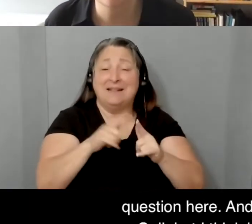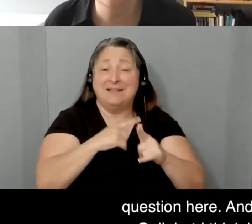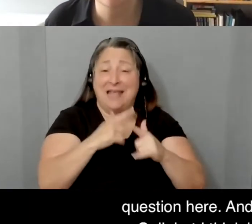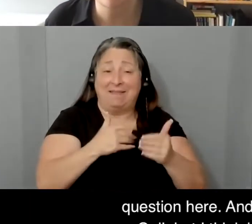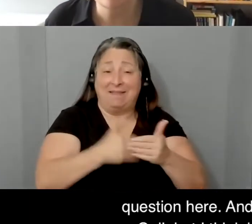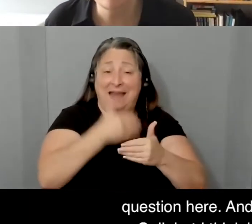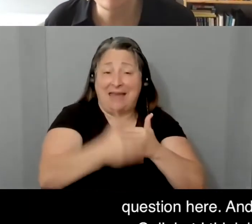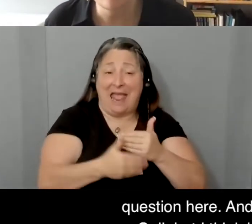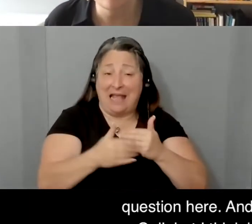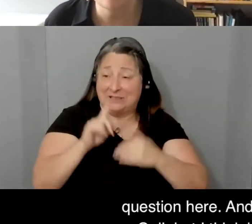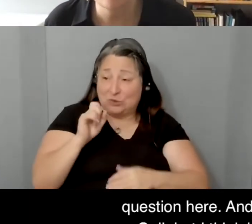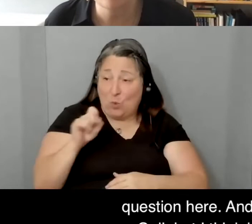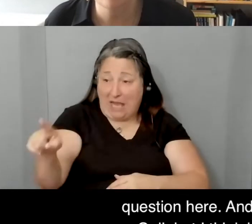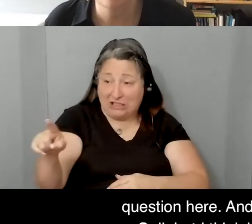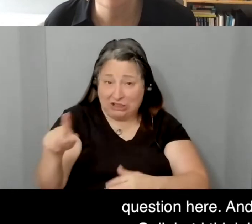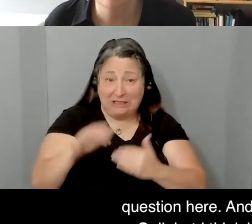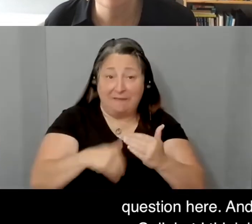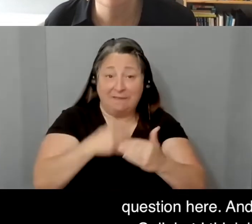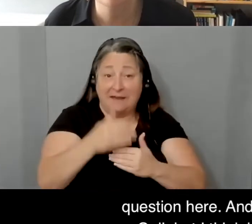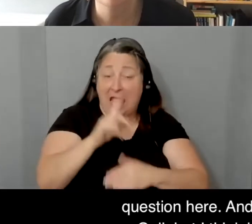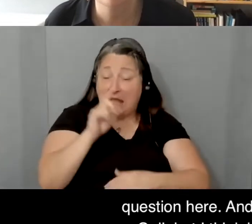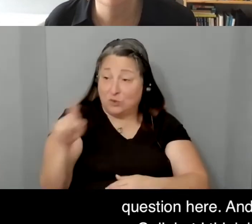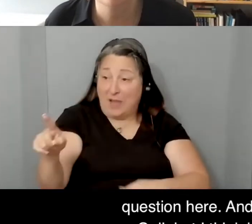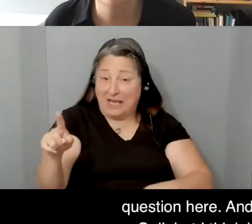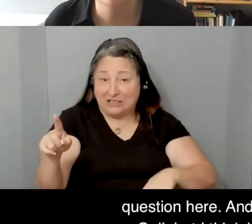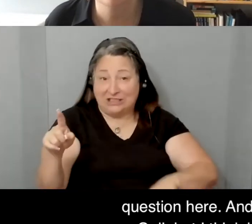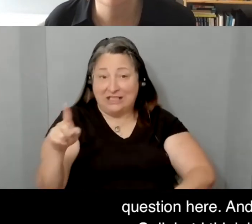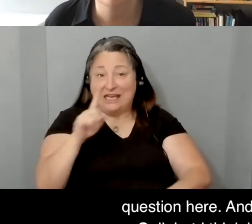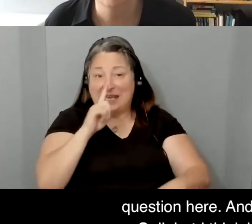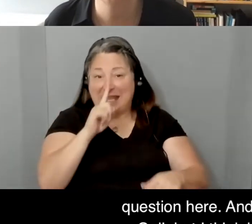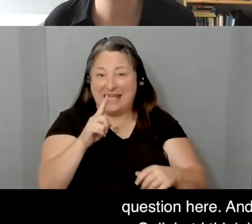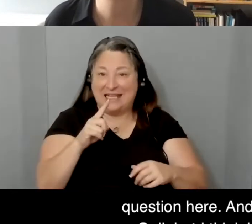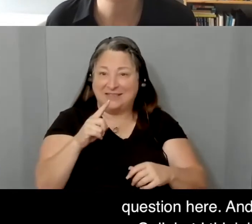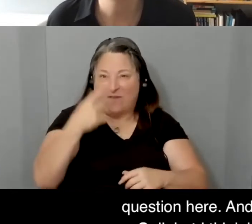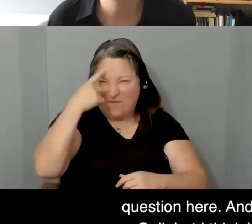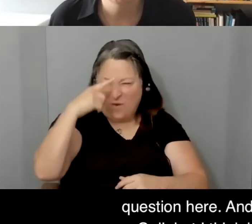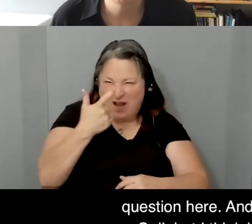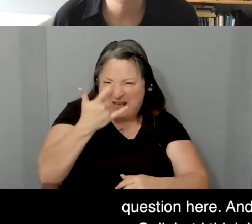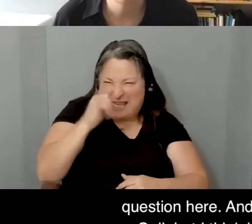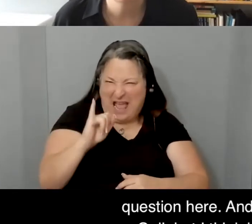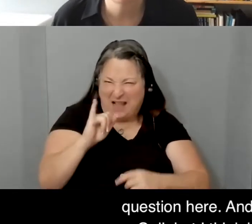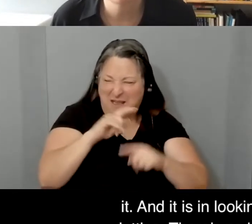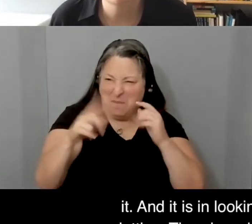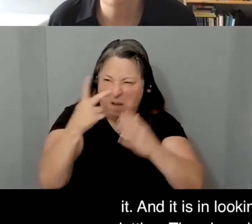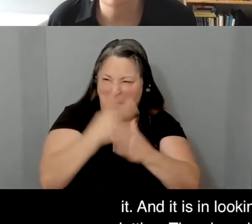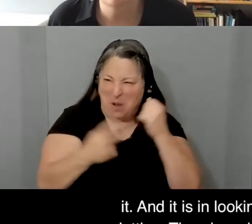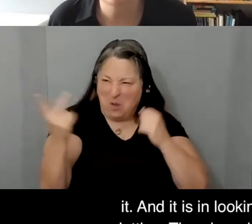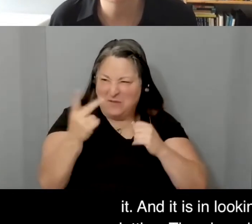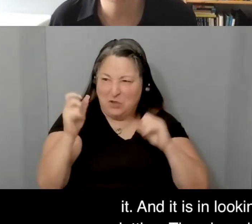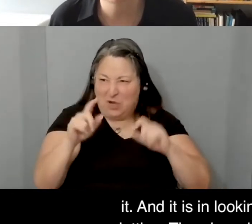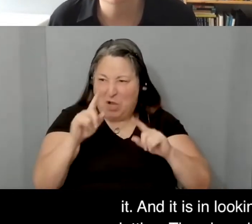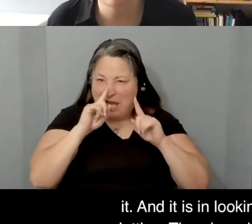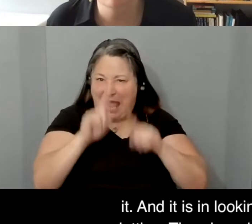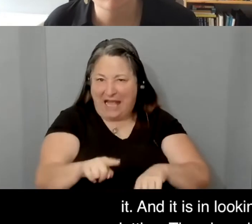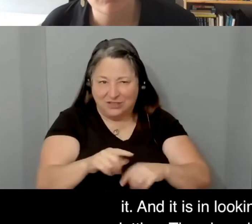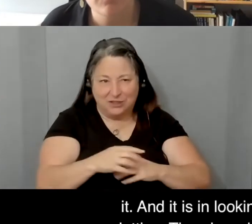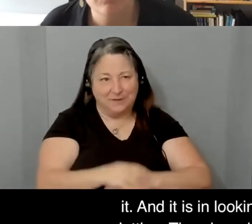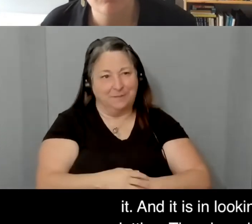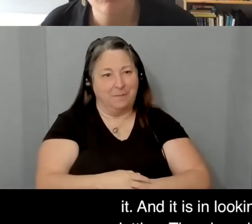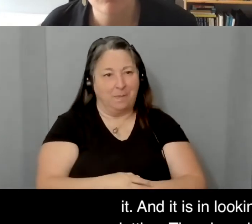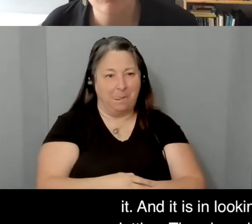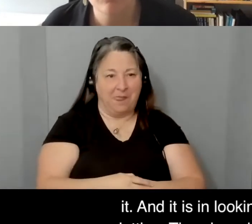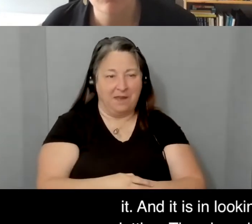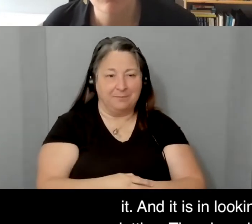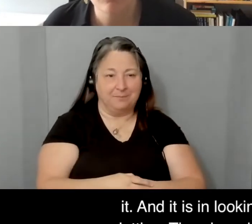question here. And the question is directed at Gali, but I think both of you could answer it. And it is,